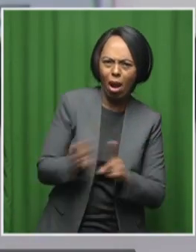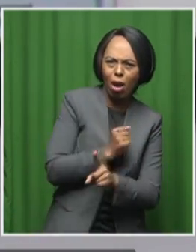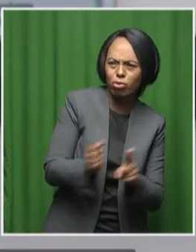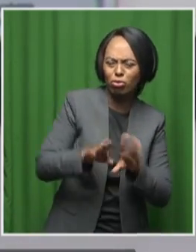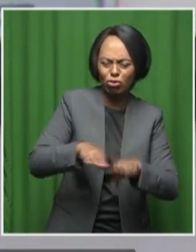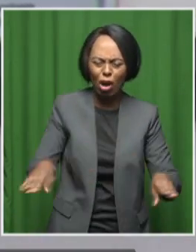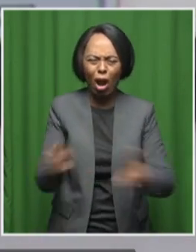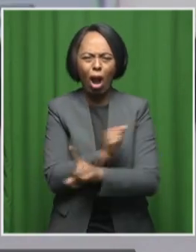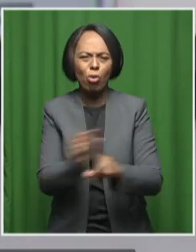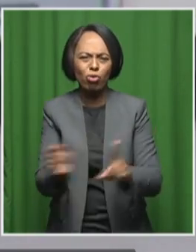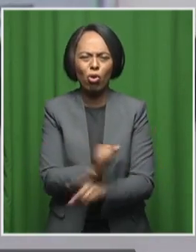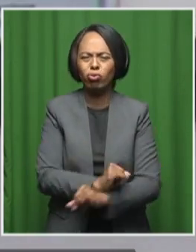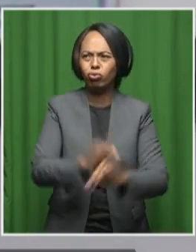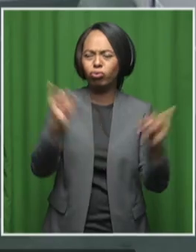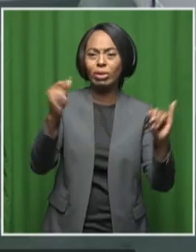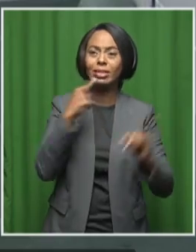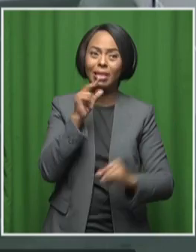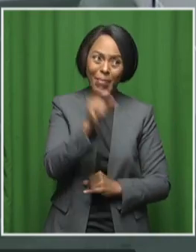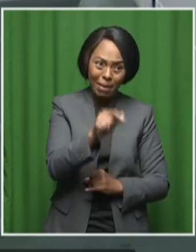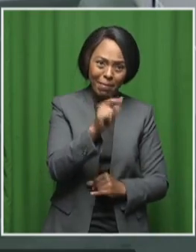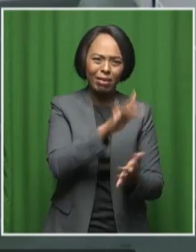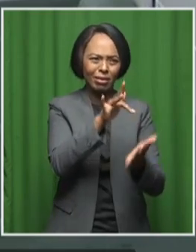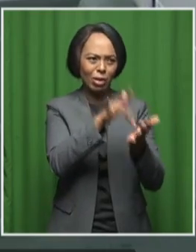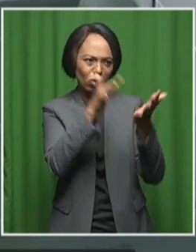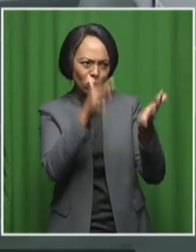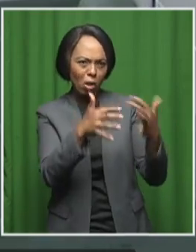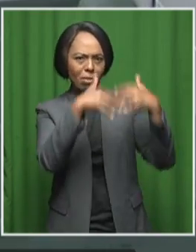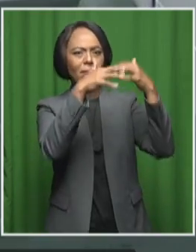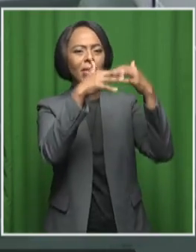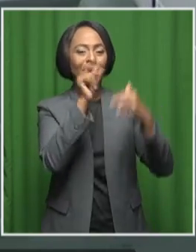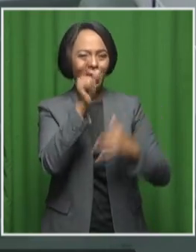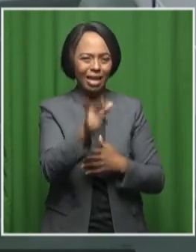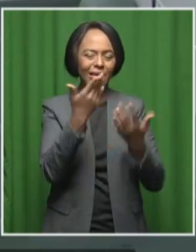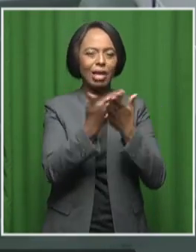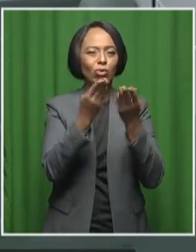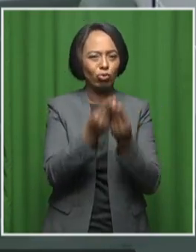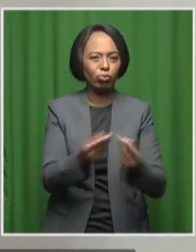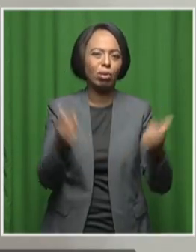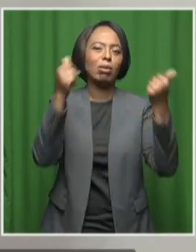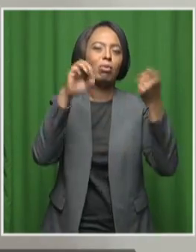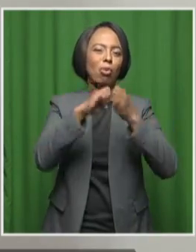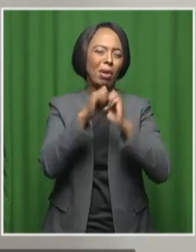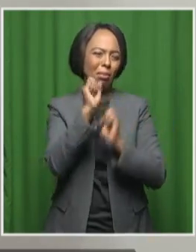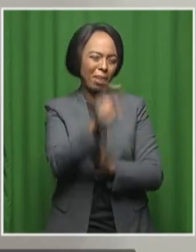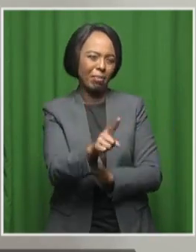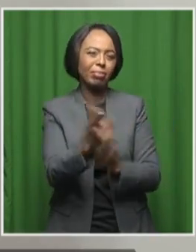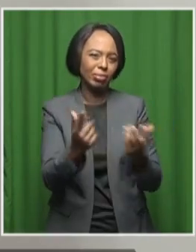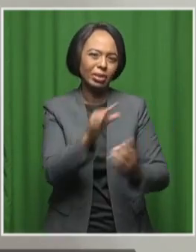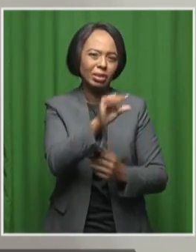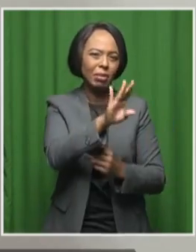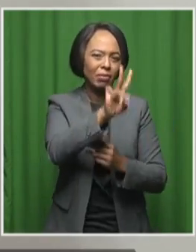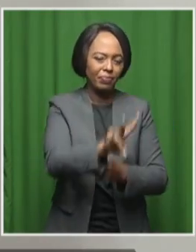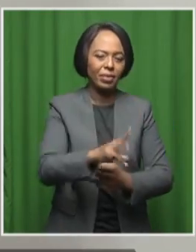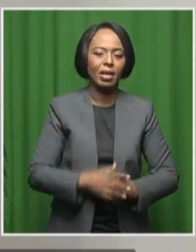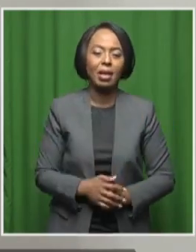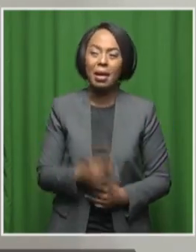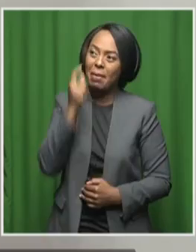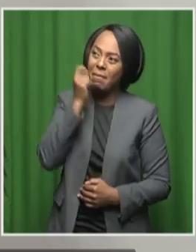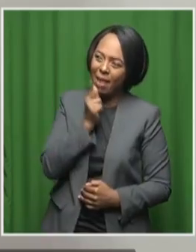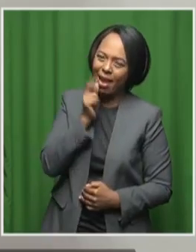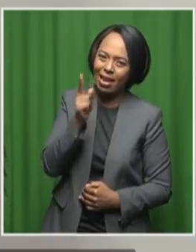such interventions are crucial to address this societal ill. If men, they don't realize that they are